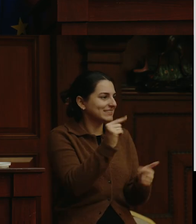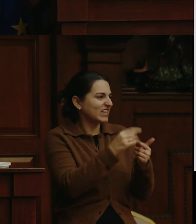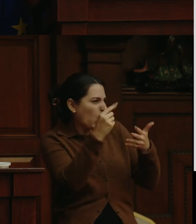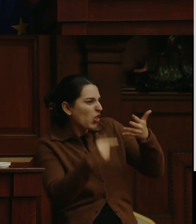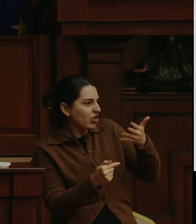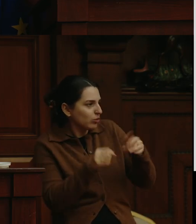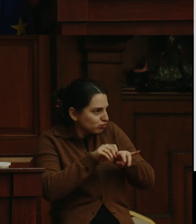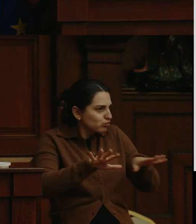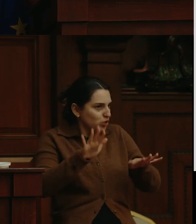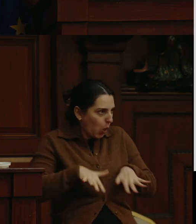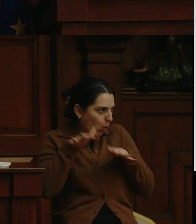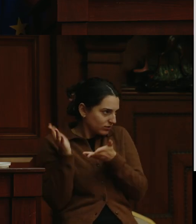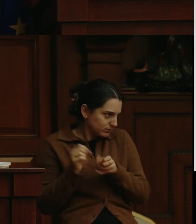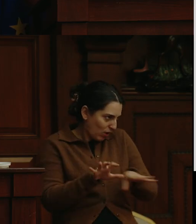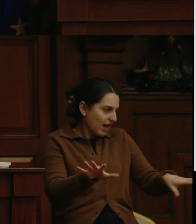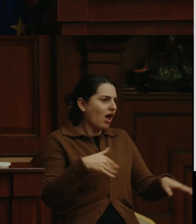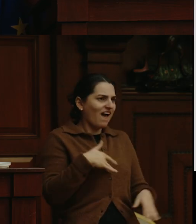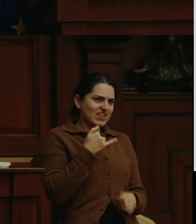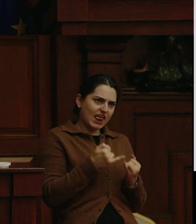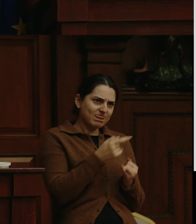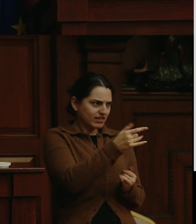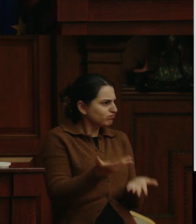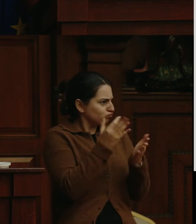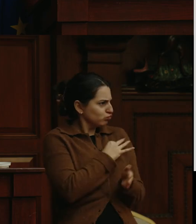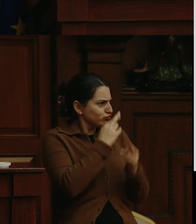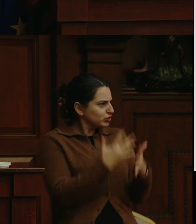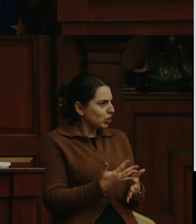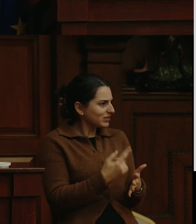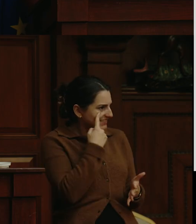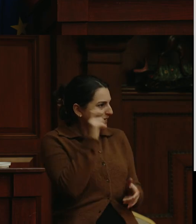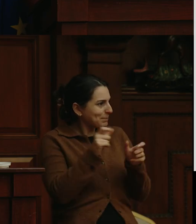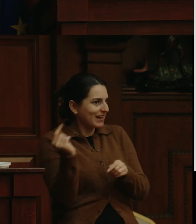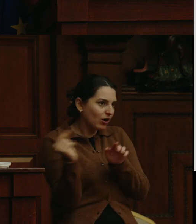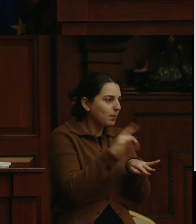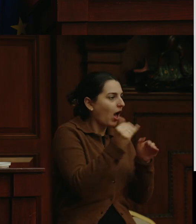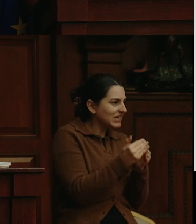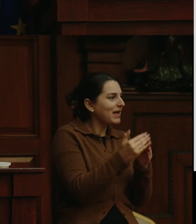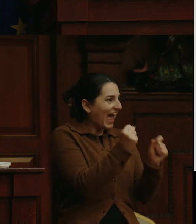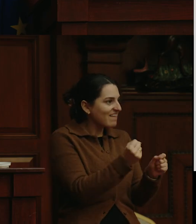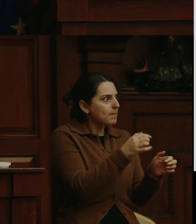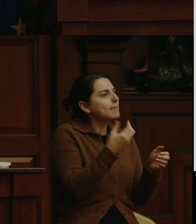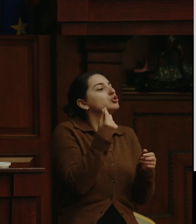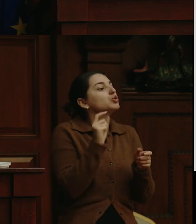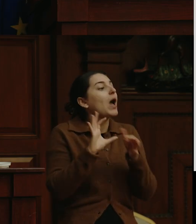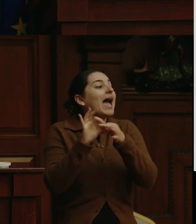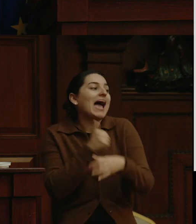other autoimmune diseases. So I would see that as encouraging that those patients are coming to those day case